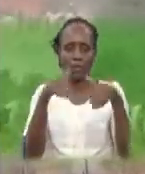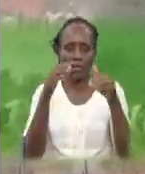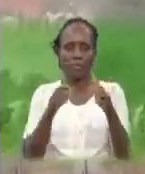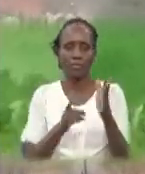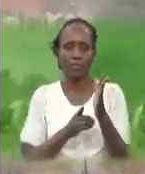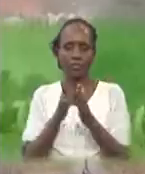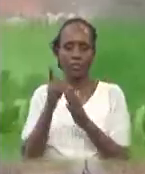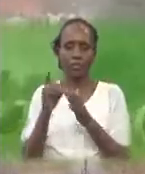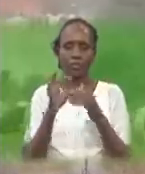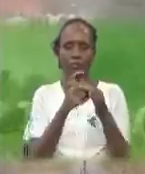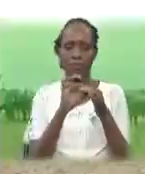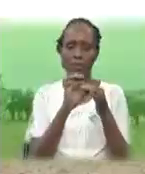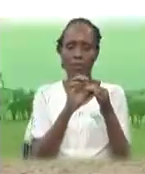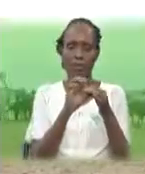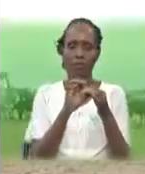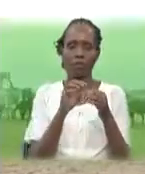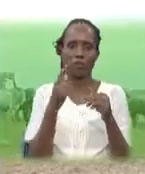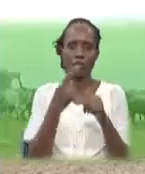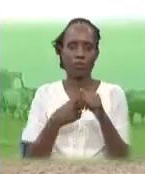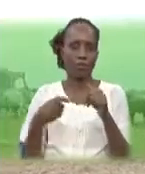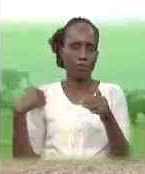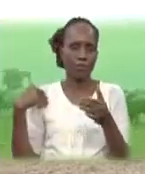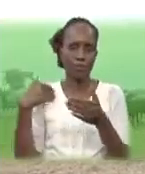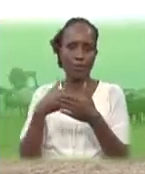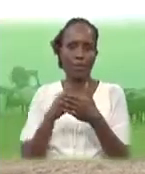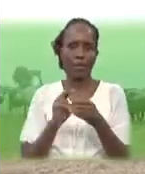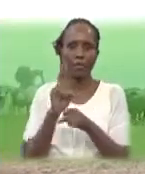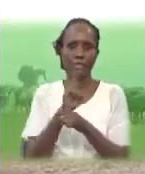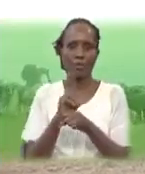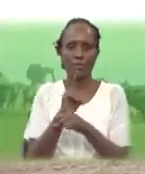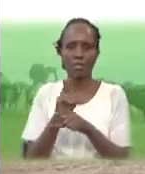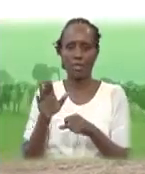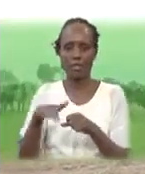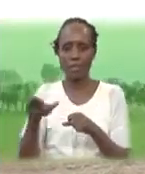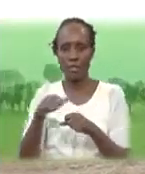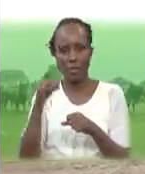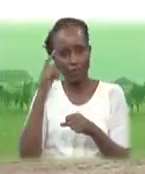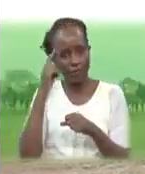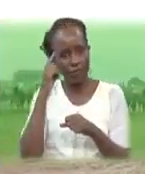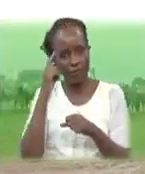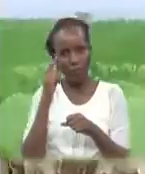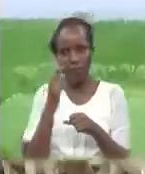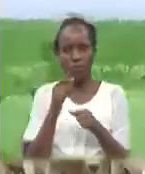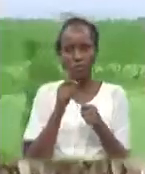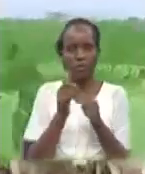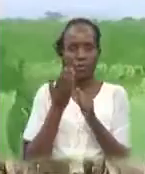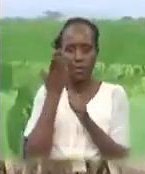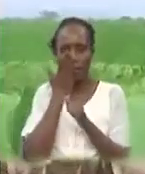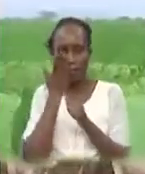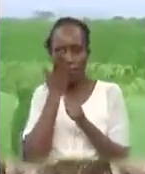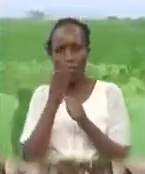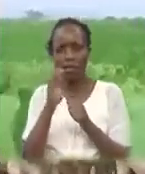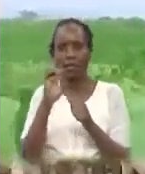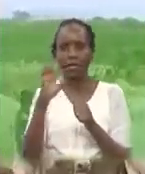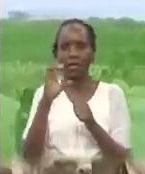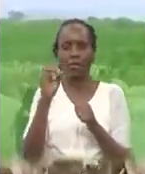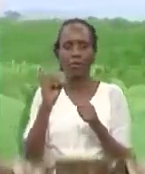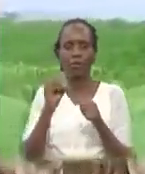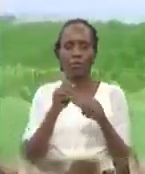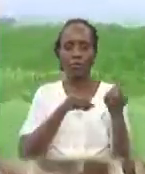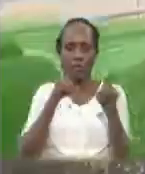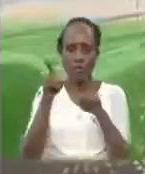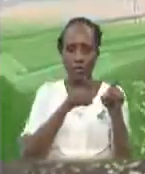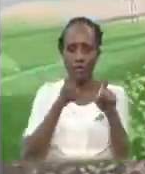The Agricultural Development Corporation has since then been using the ranch for beef ranching, ecotourism,